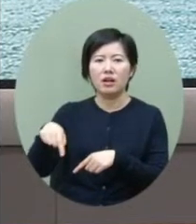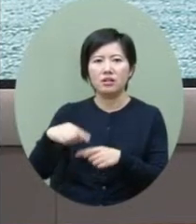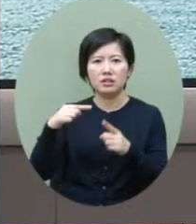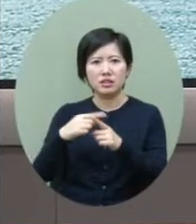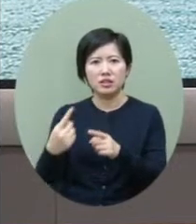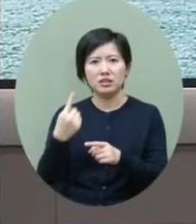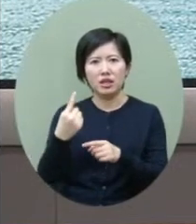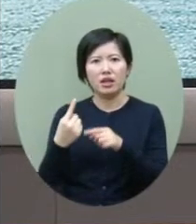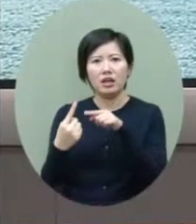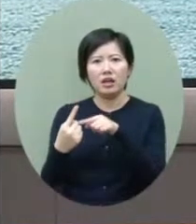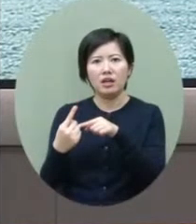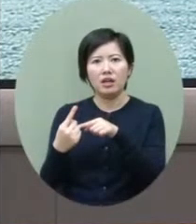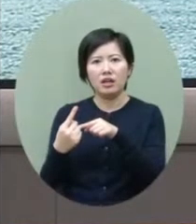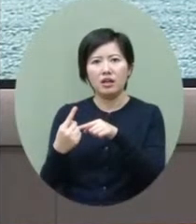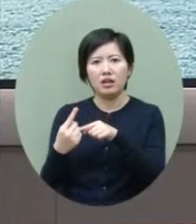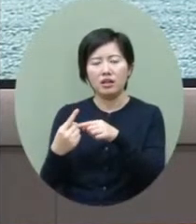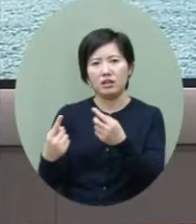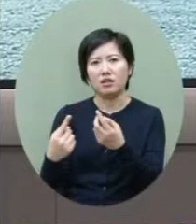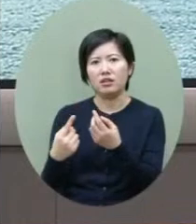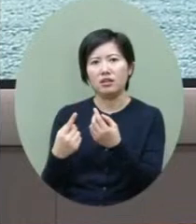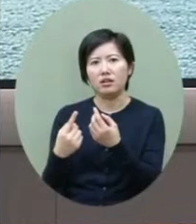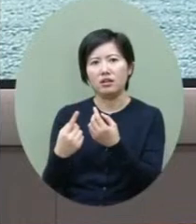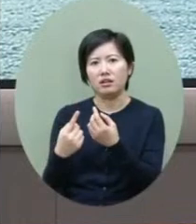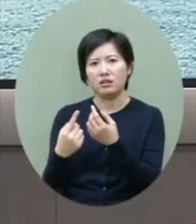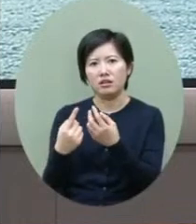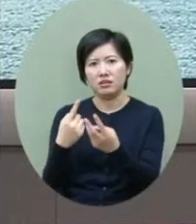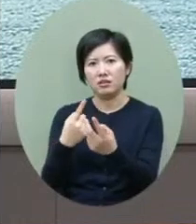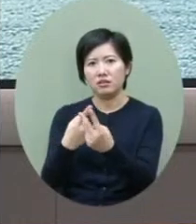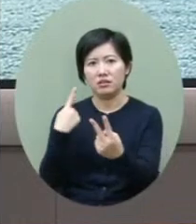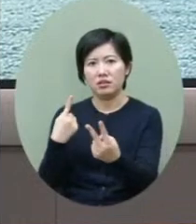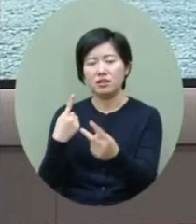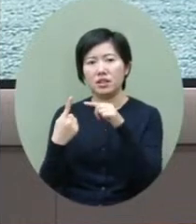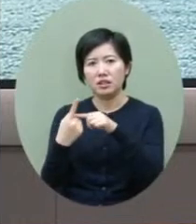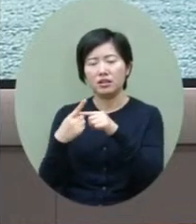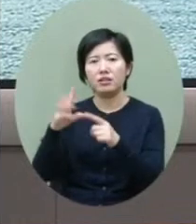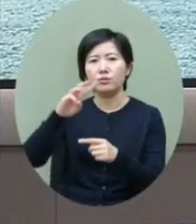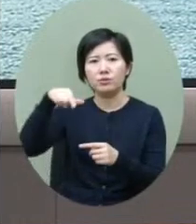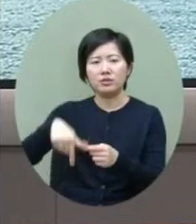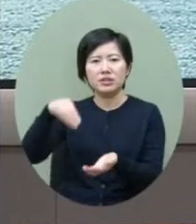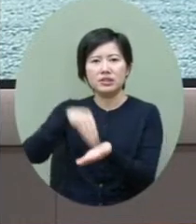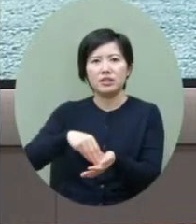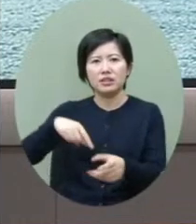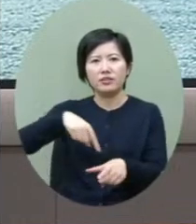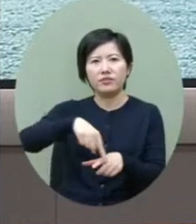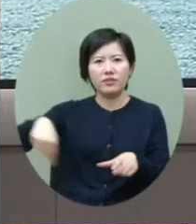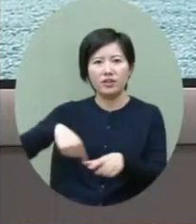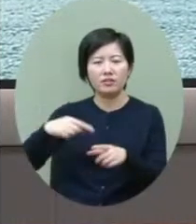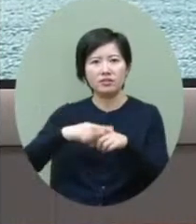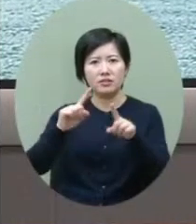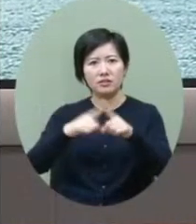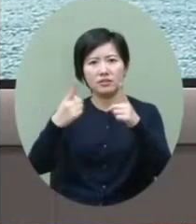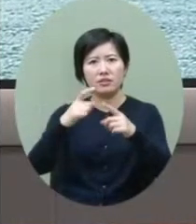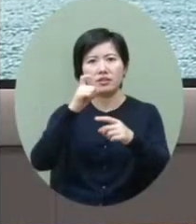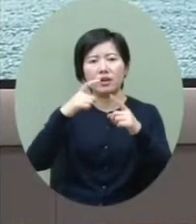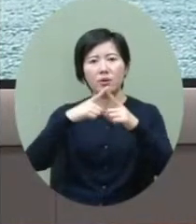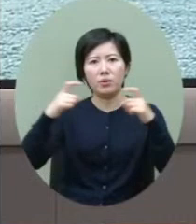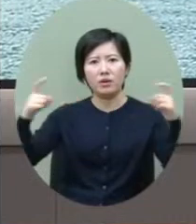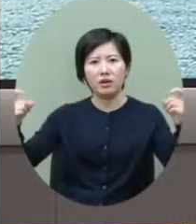Sam Shui Po district. 1 in the specified area in Sam Shui Po.